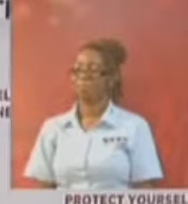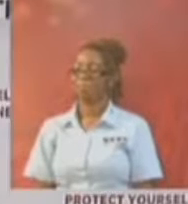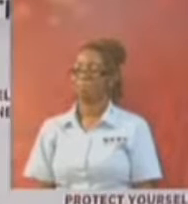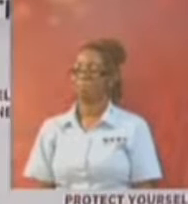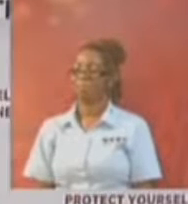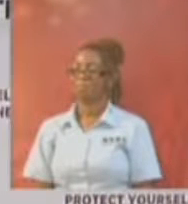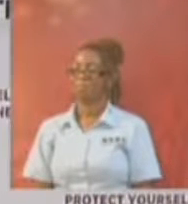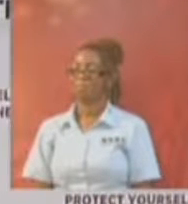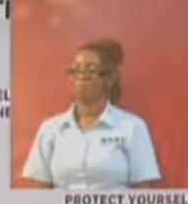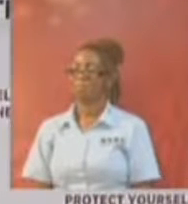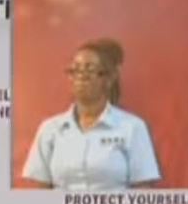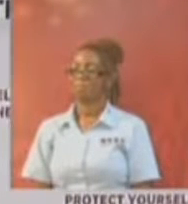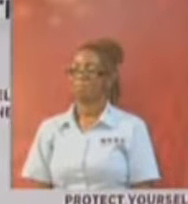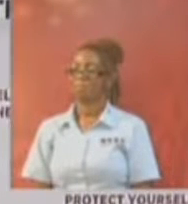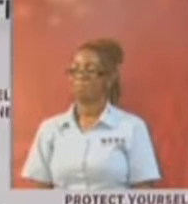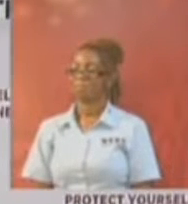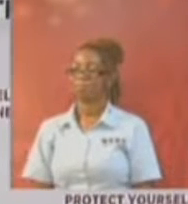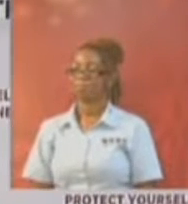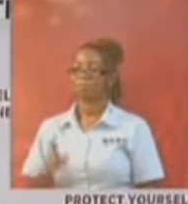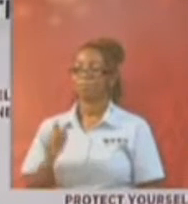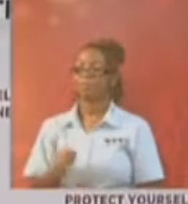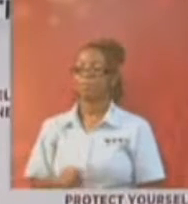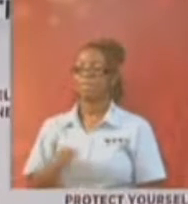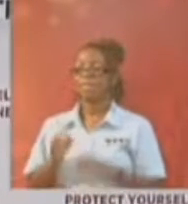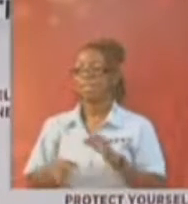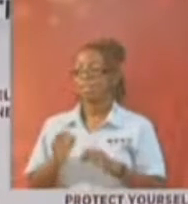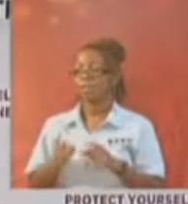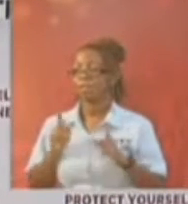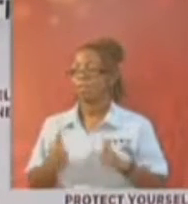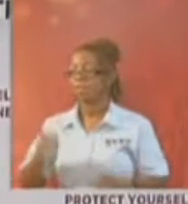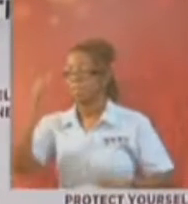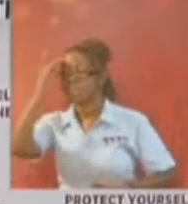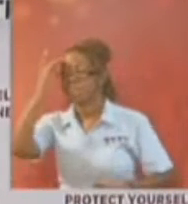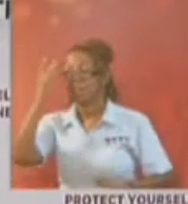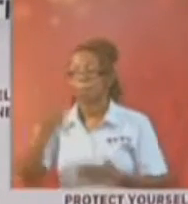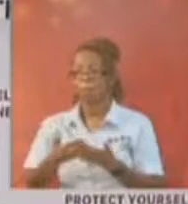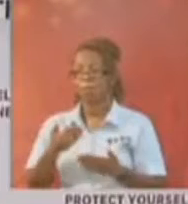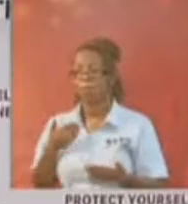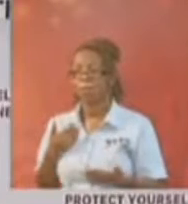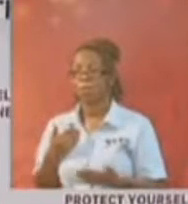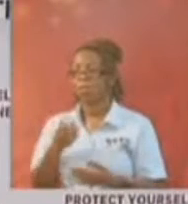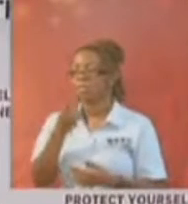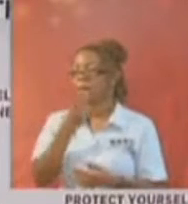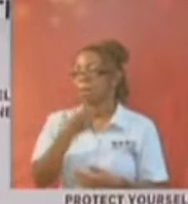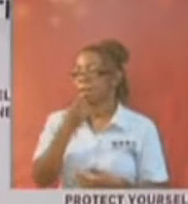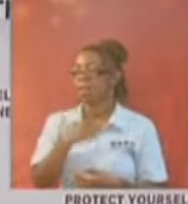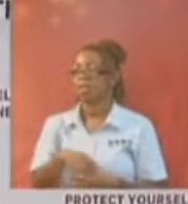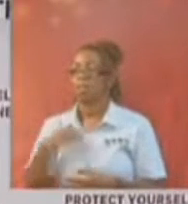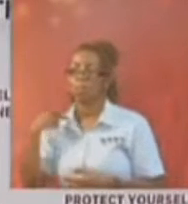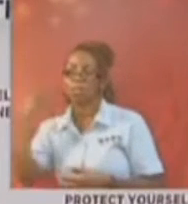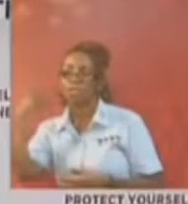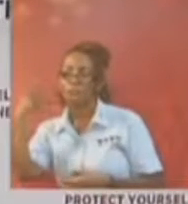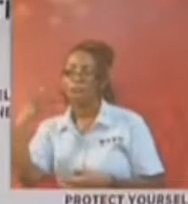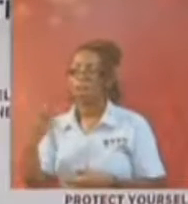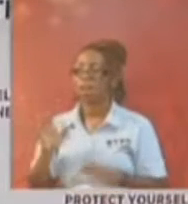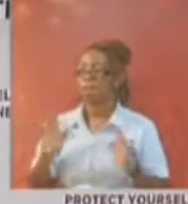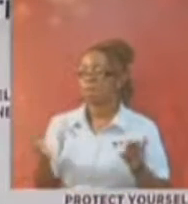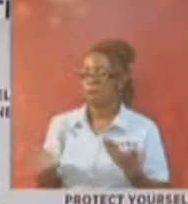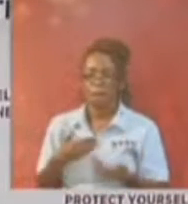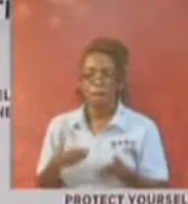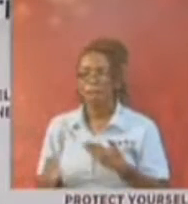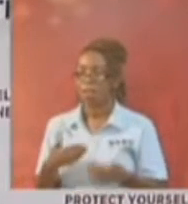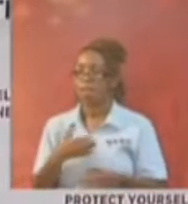there are comorbidities? So how do we know that somebody died of COVID-19 as opposed to some other ailment that they